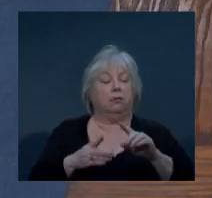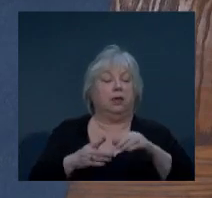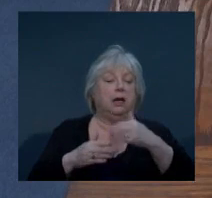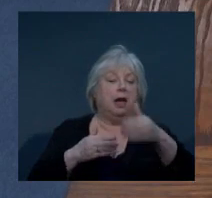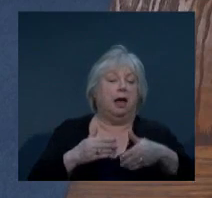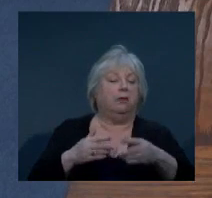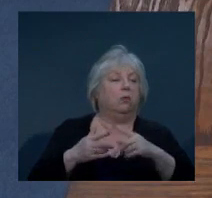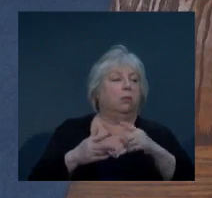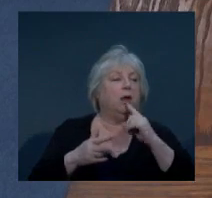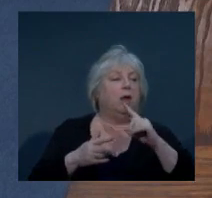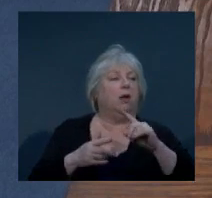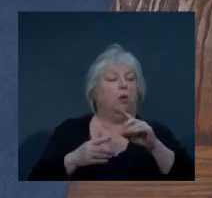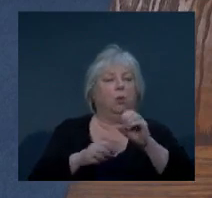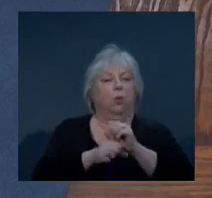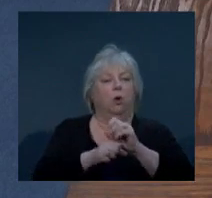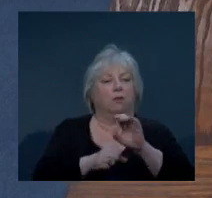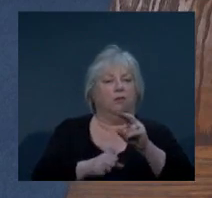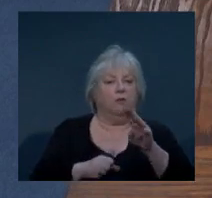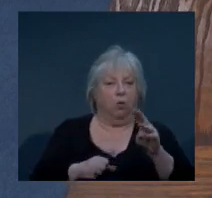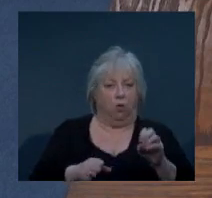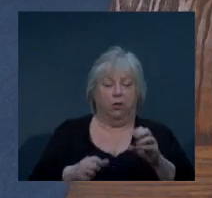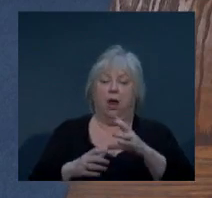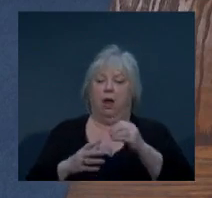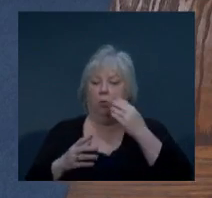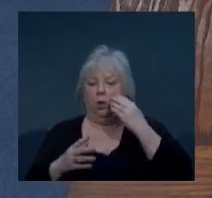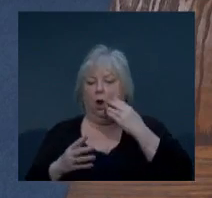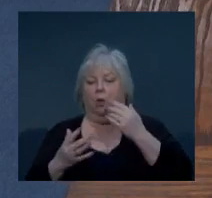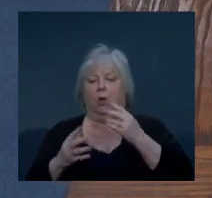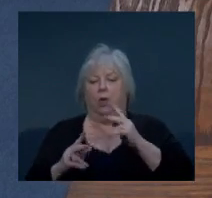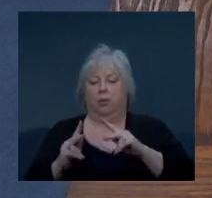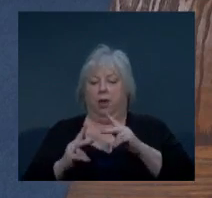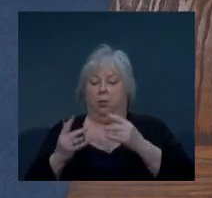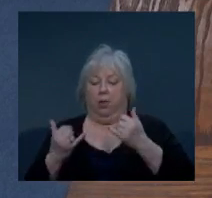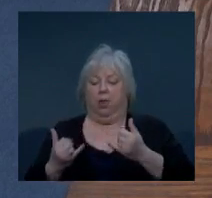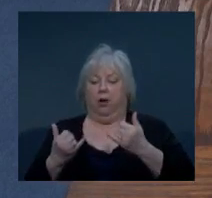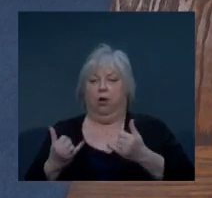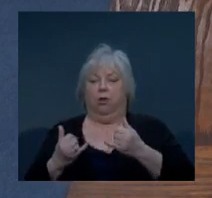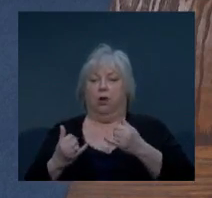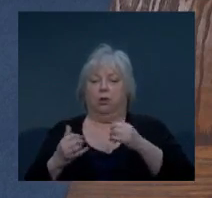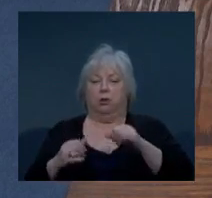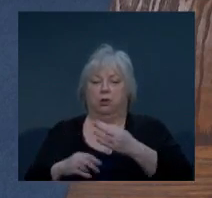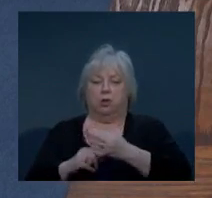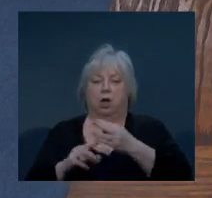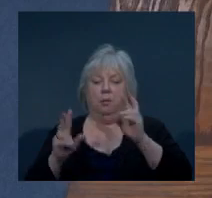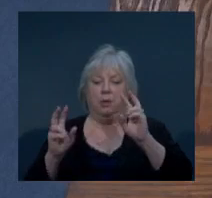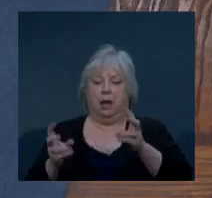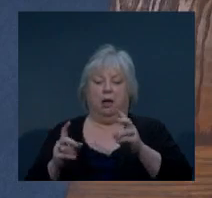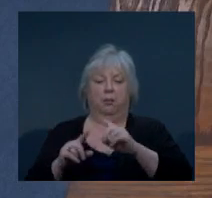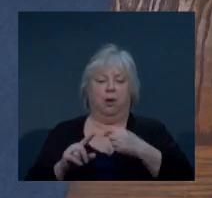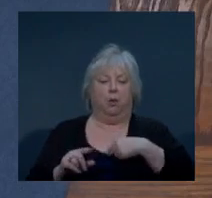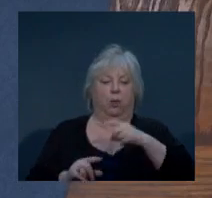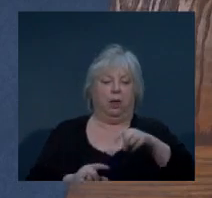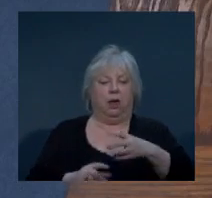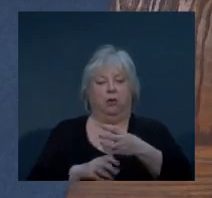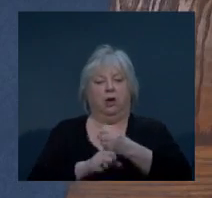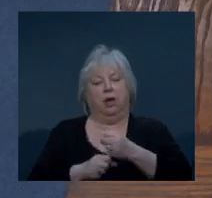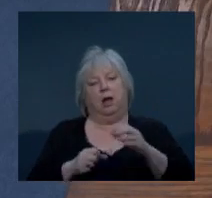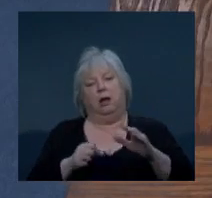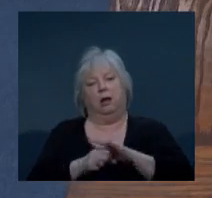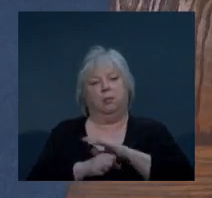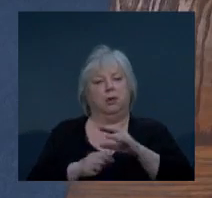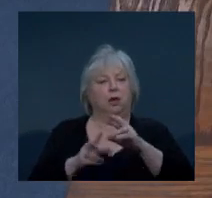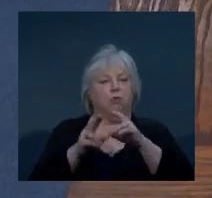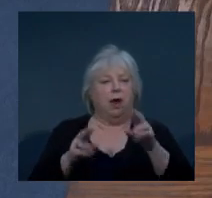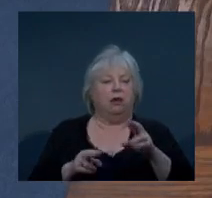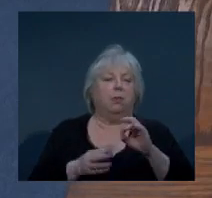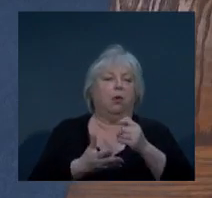we know what our employees affected, what their current job titles are, but we also need to get a complete resume or assist them in doing